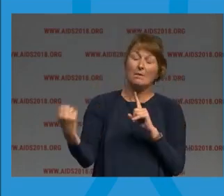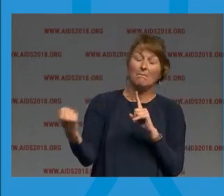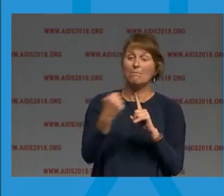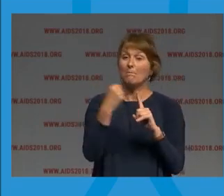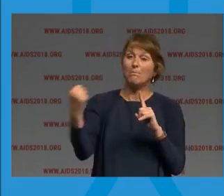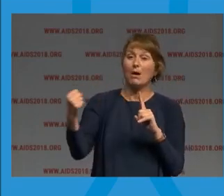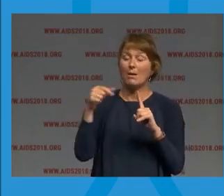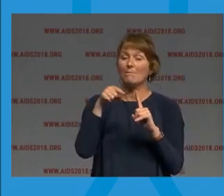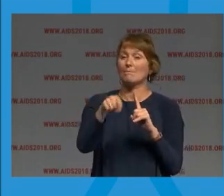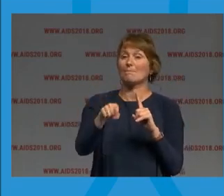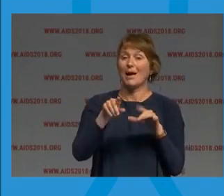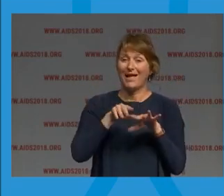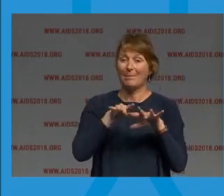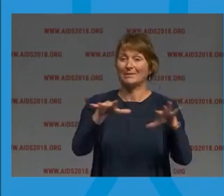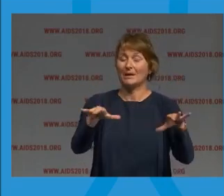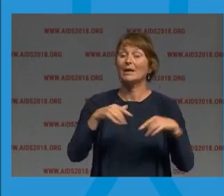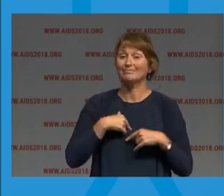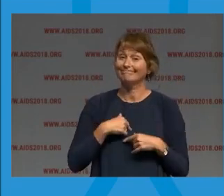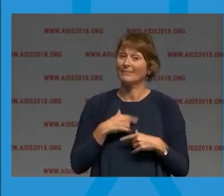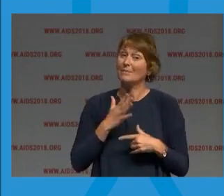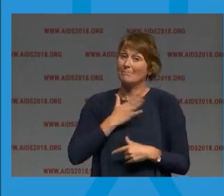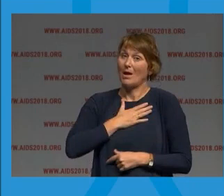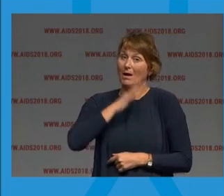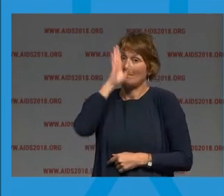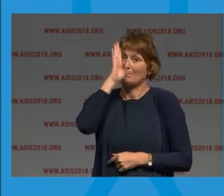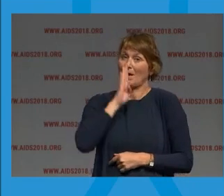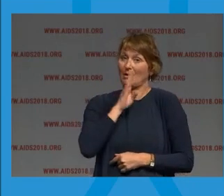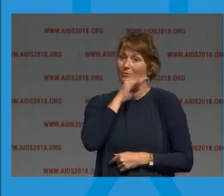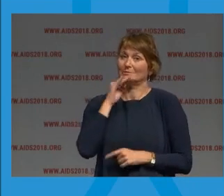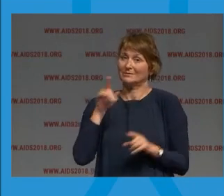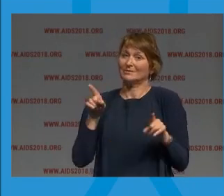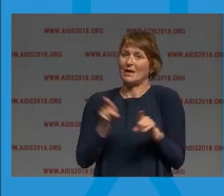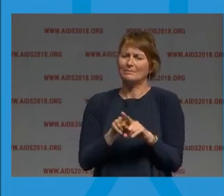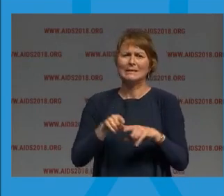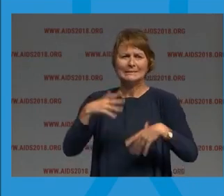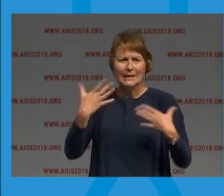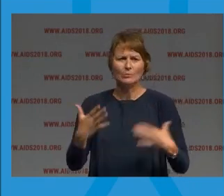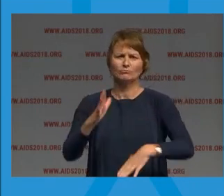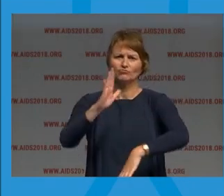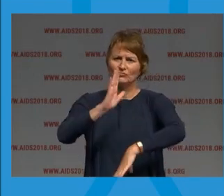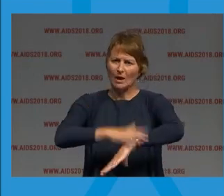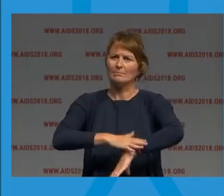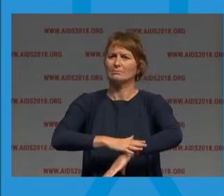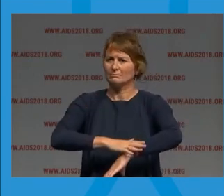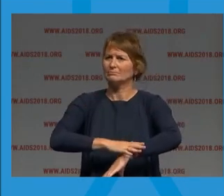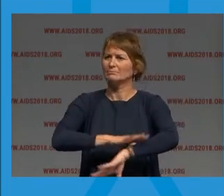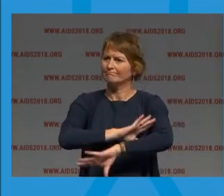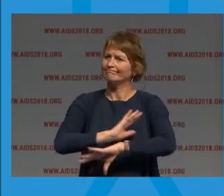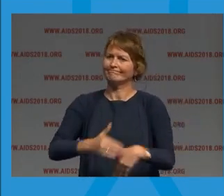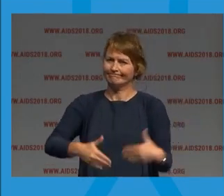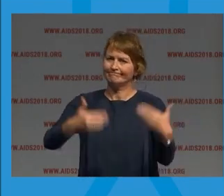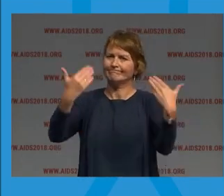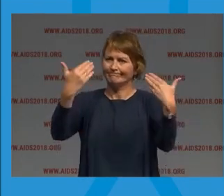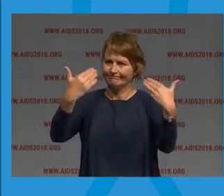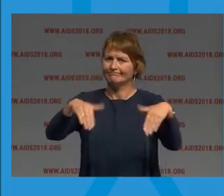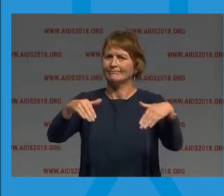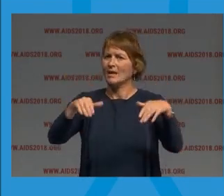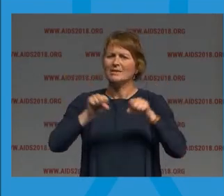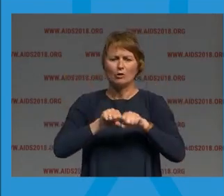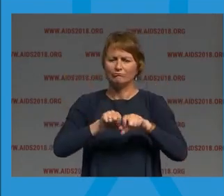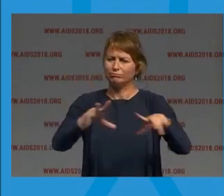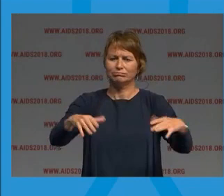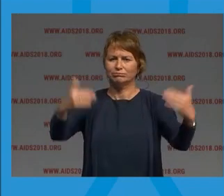own parents, it is time we make an end to this